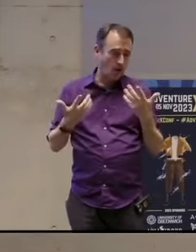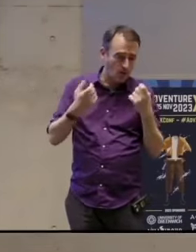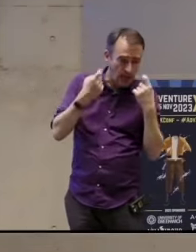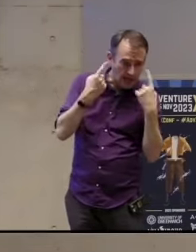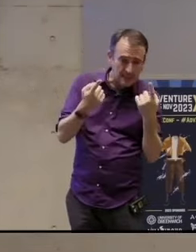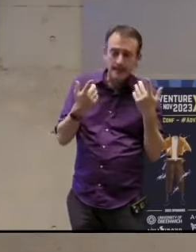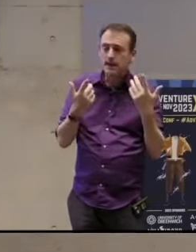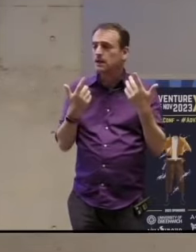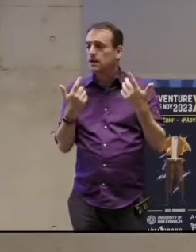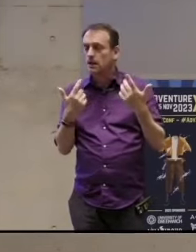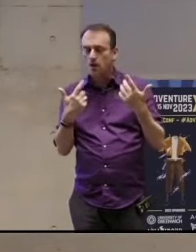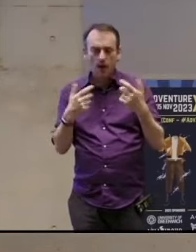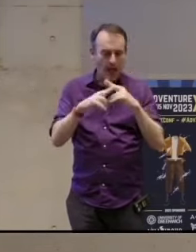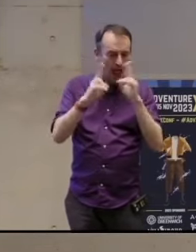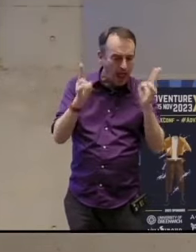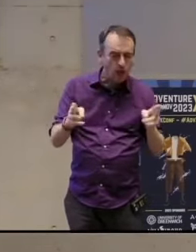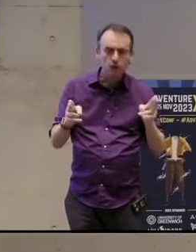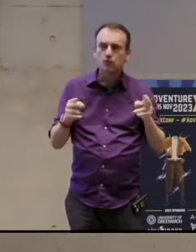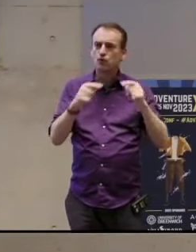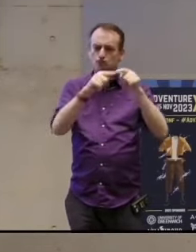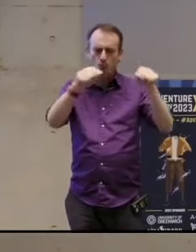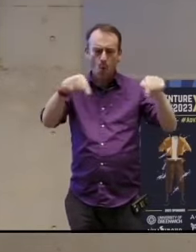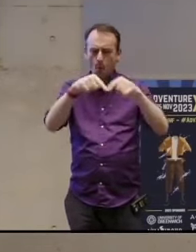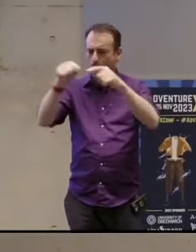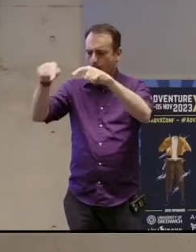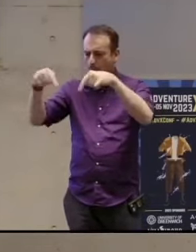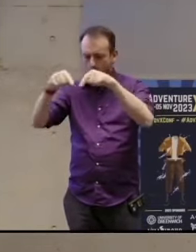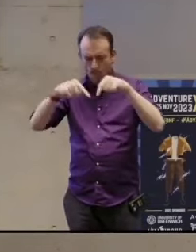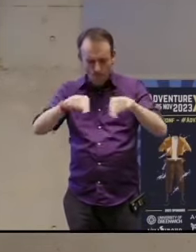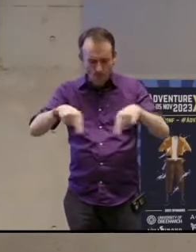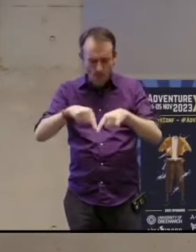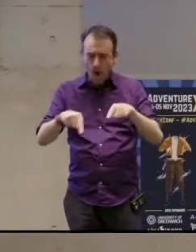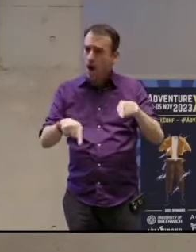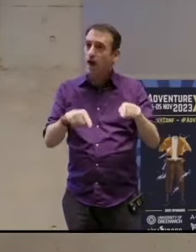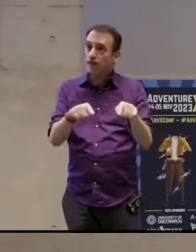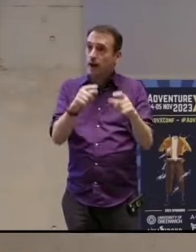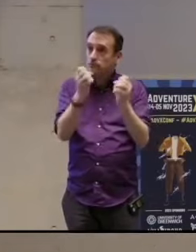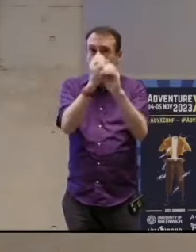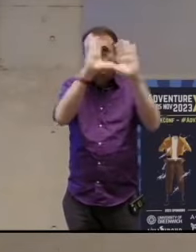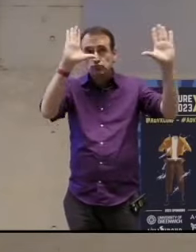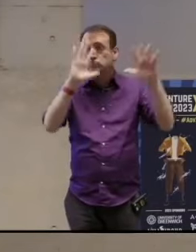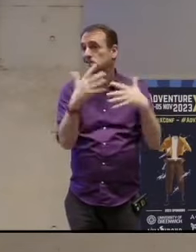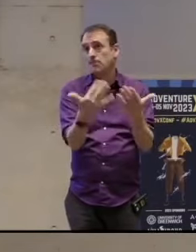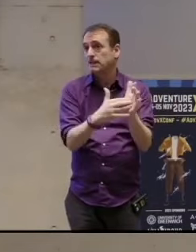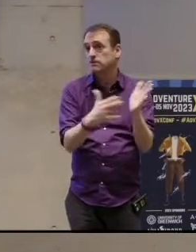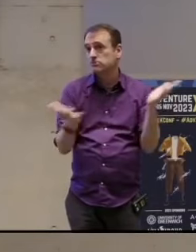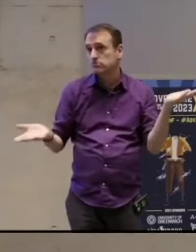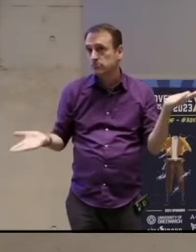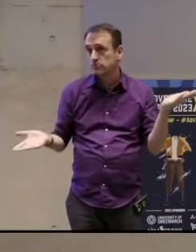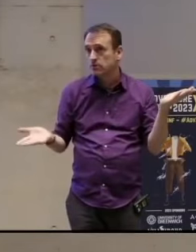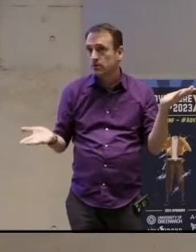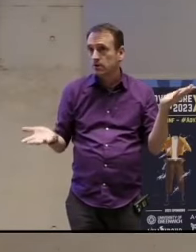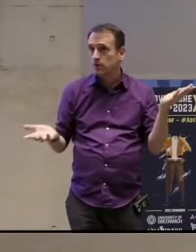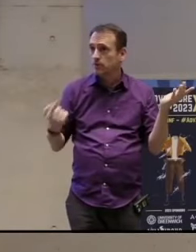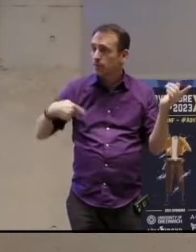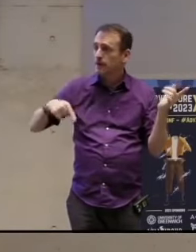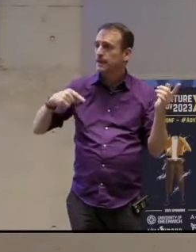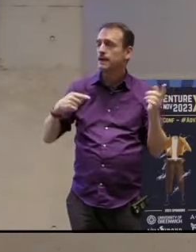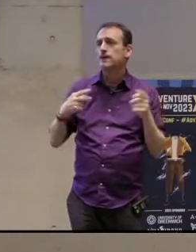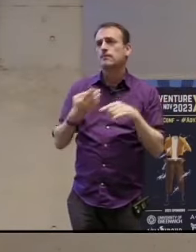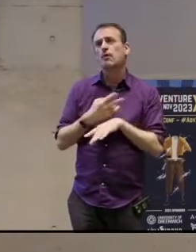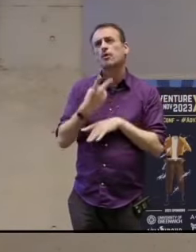rooms, and we did that in, I don't know, it would have been like 20 minutes or something like that. We had this 20-minute brainstorm on, you